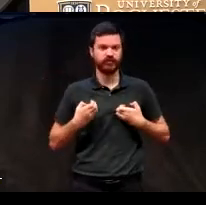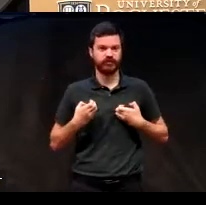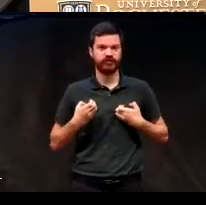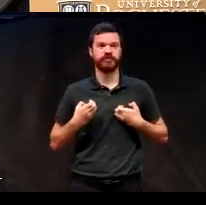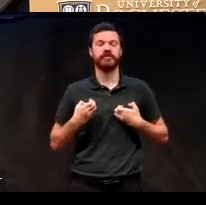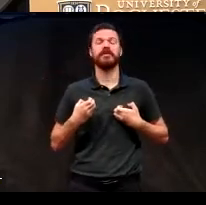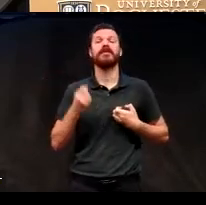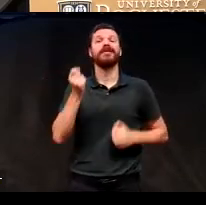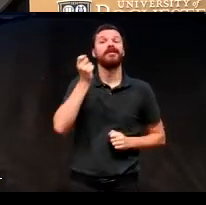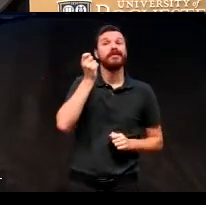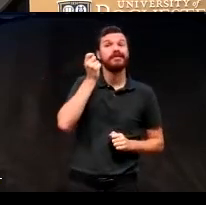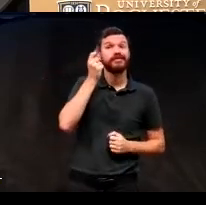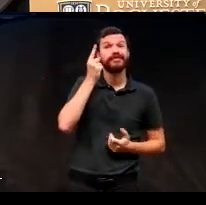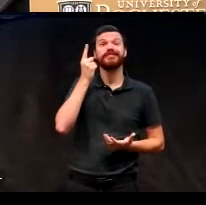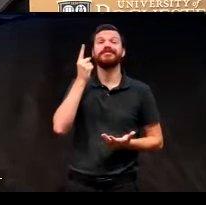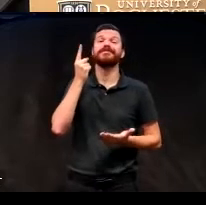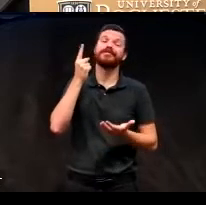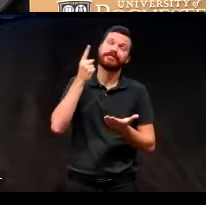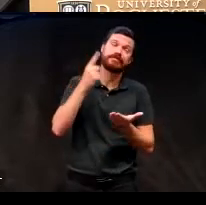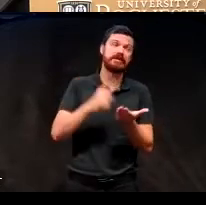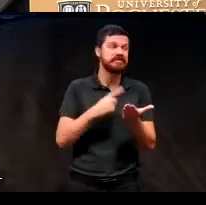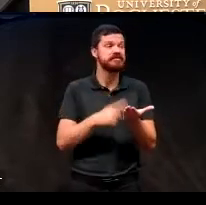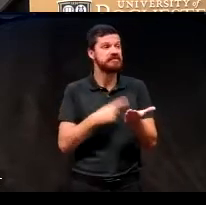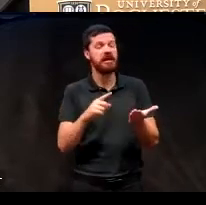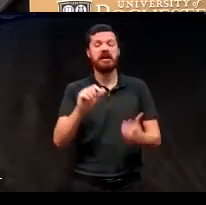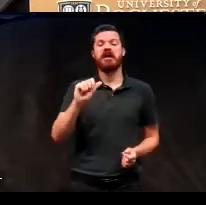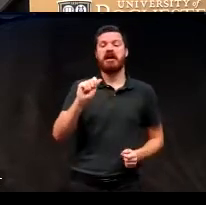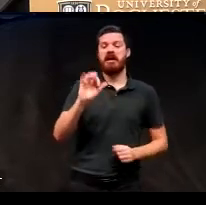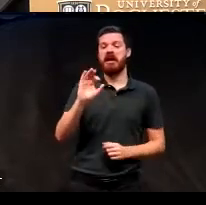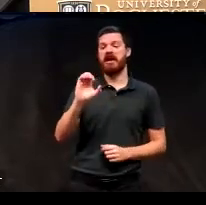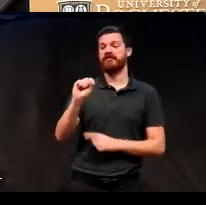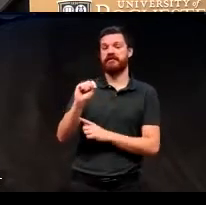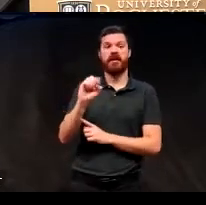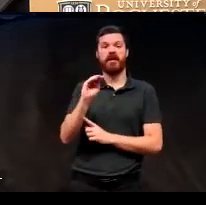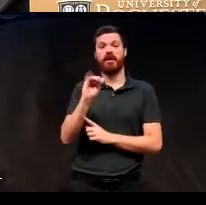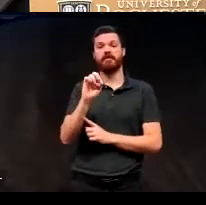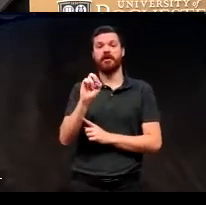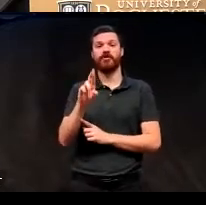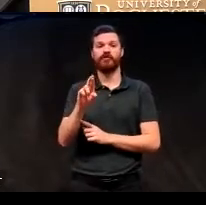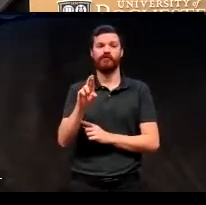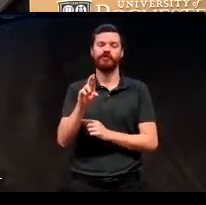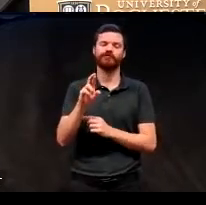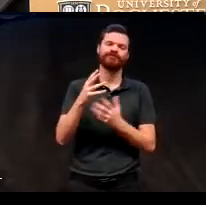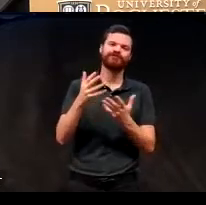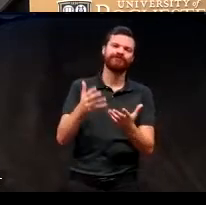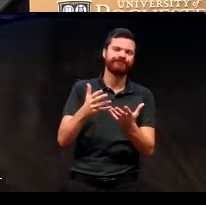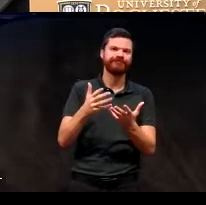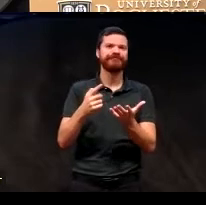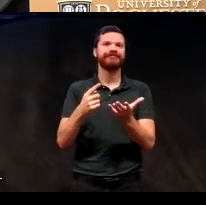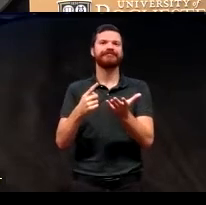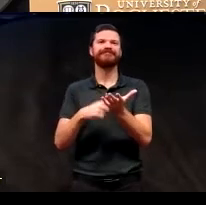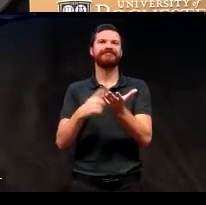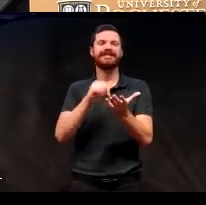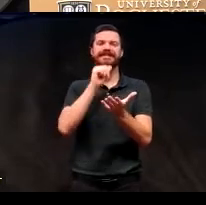However, there are times when there's, I would say, affect mirroring that's non-contingent. It doesn't